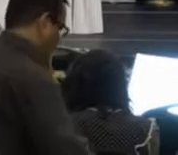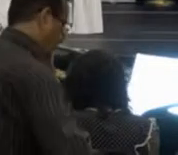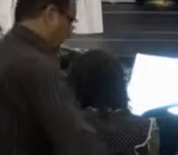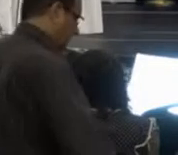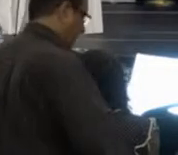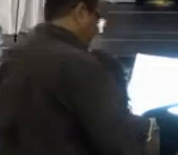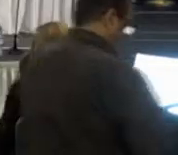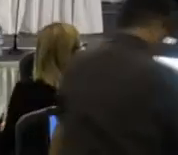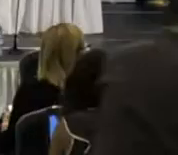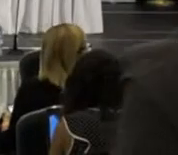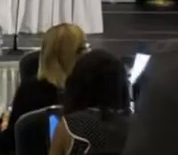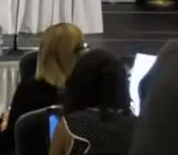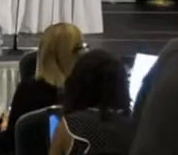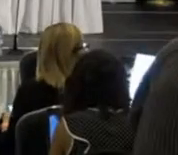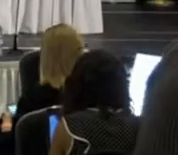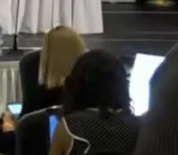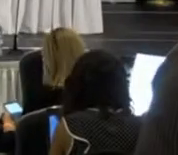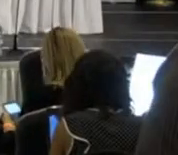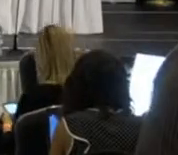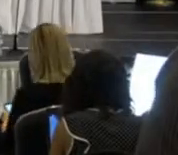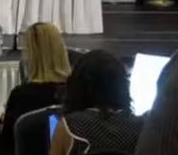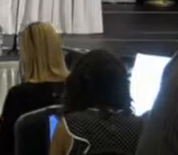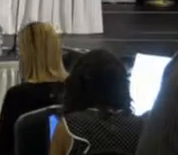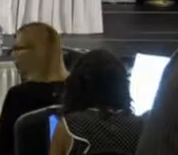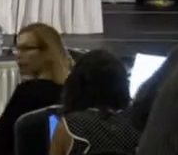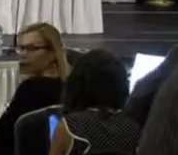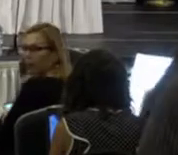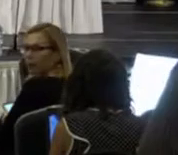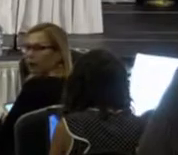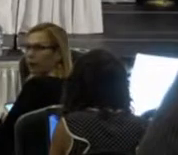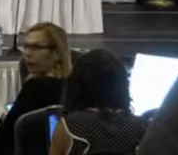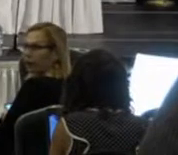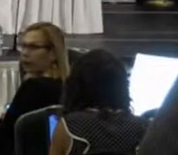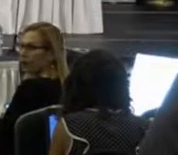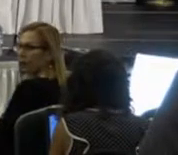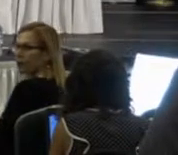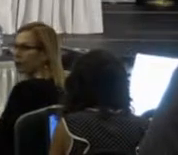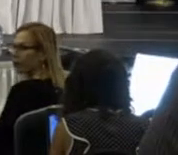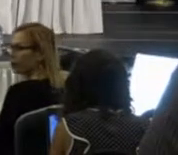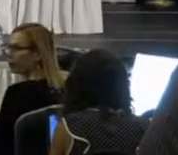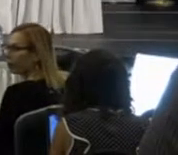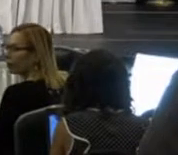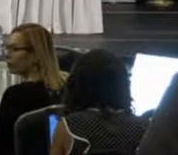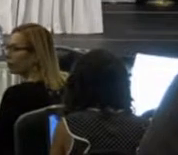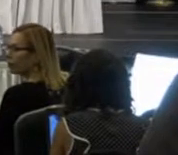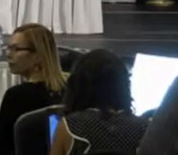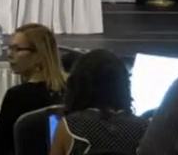Present. Mr. Garcia will be joining us by phone.